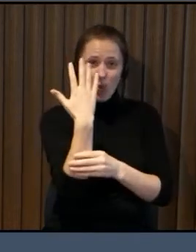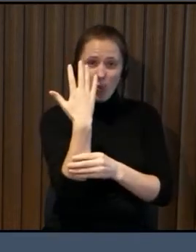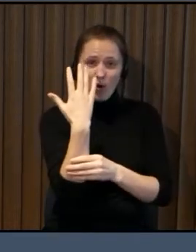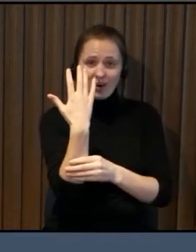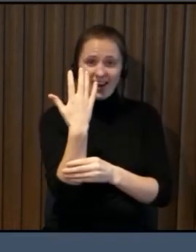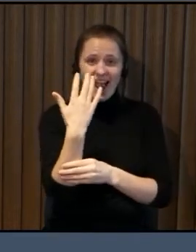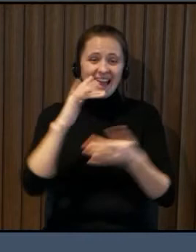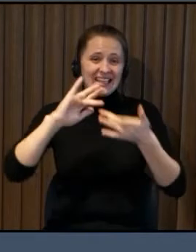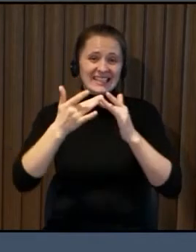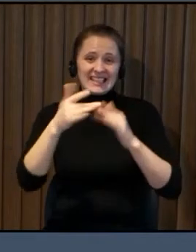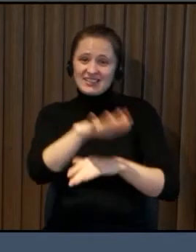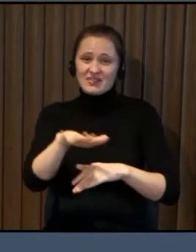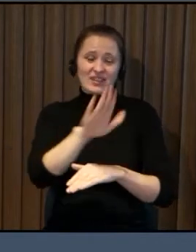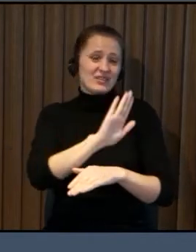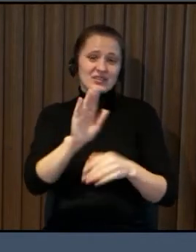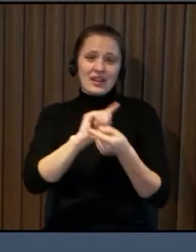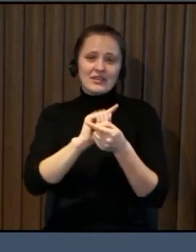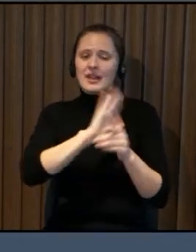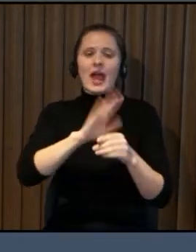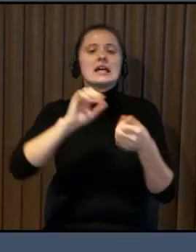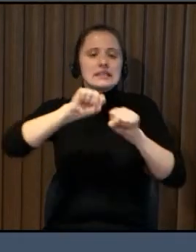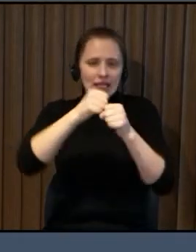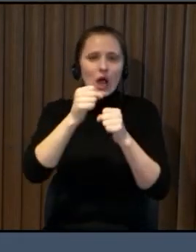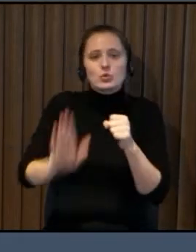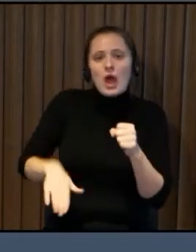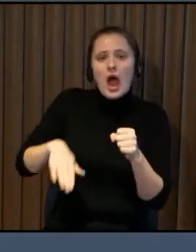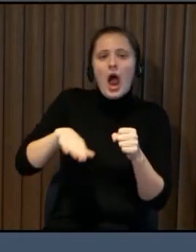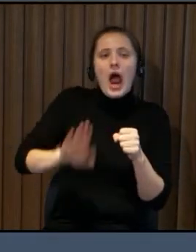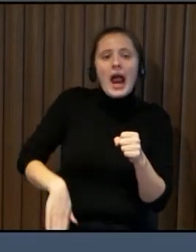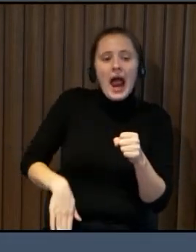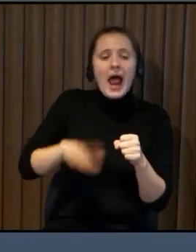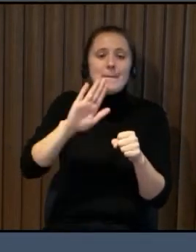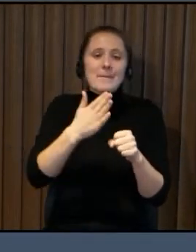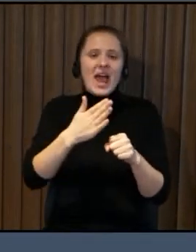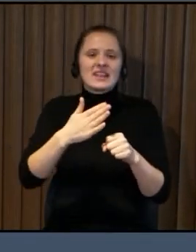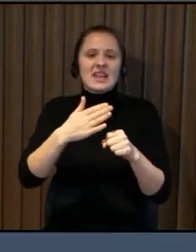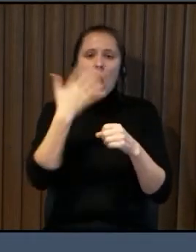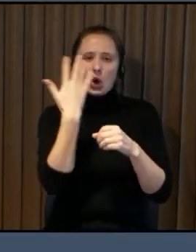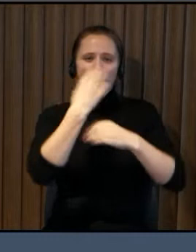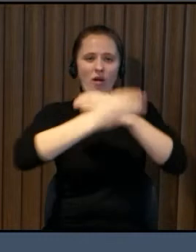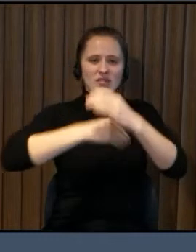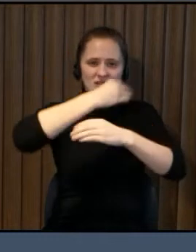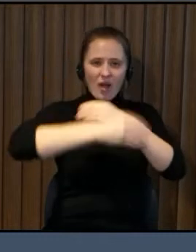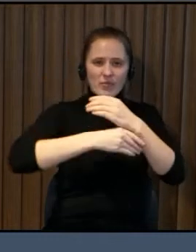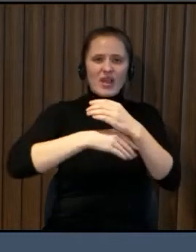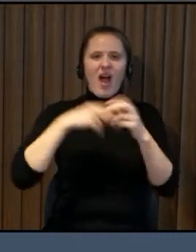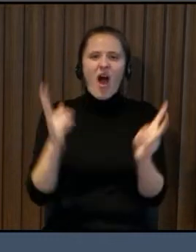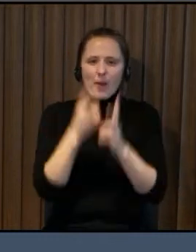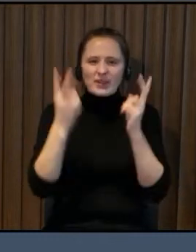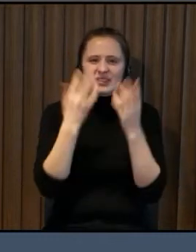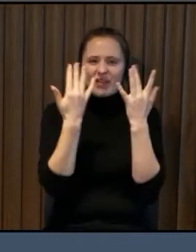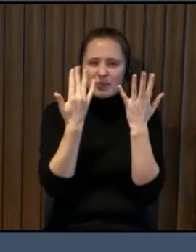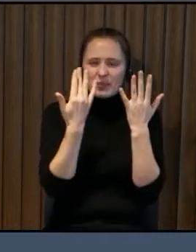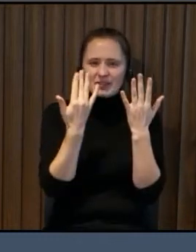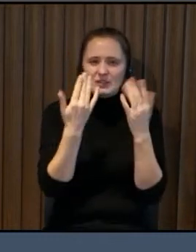some mobility issues, if you have a broken leg, it doesn't change anything in the digital environment.